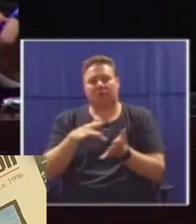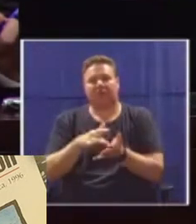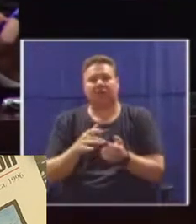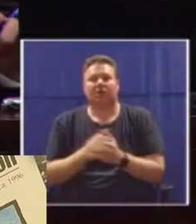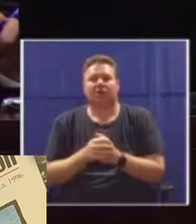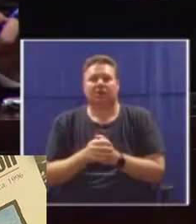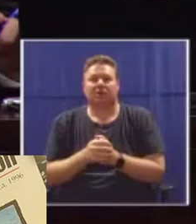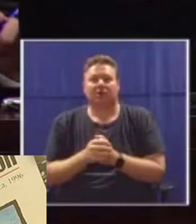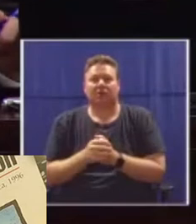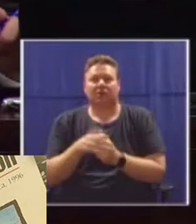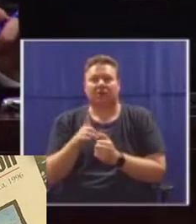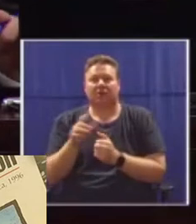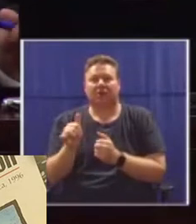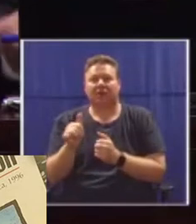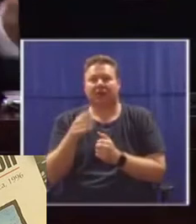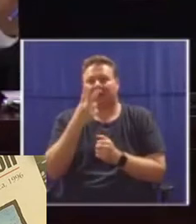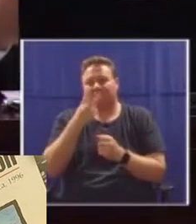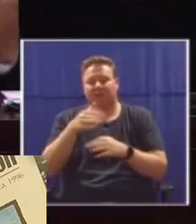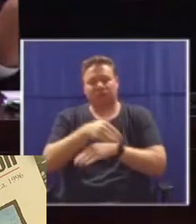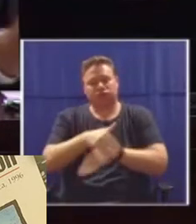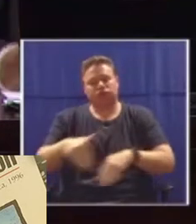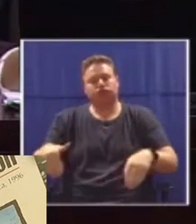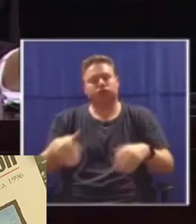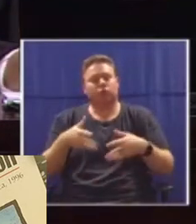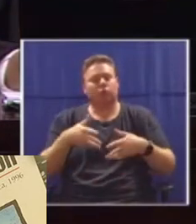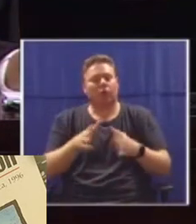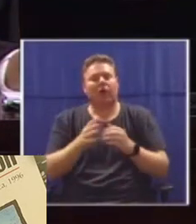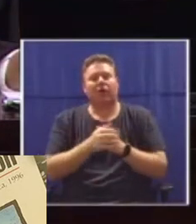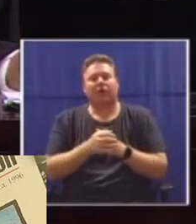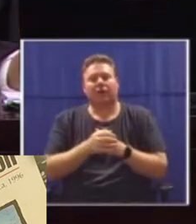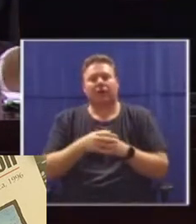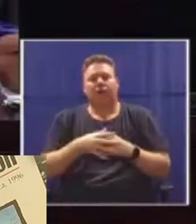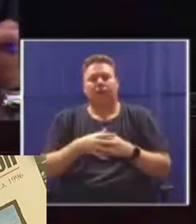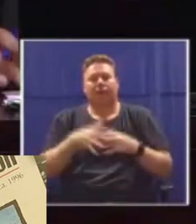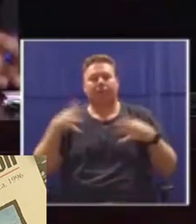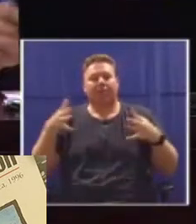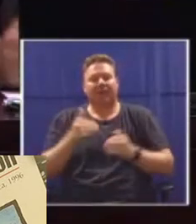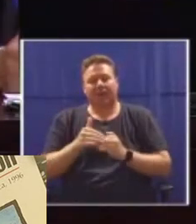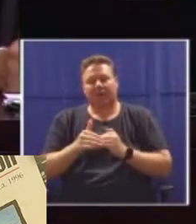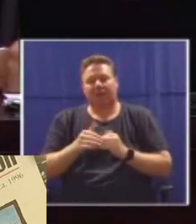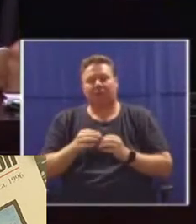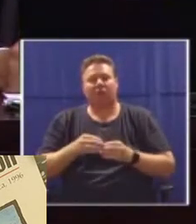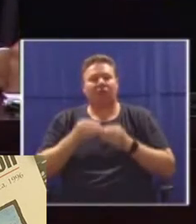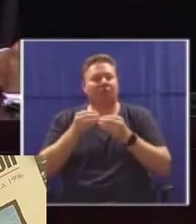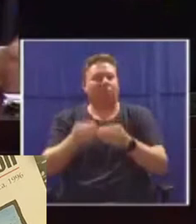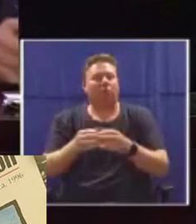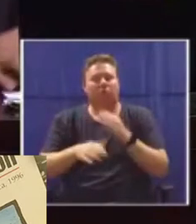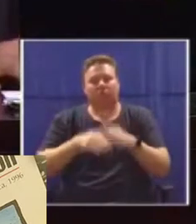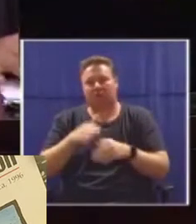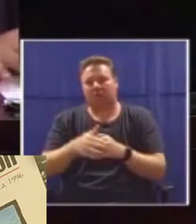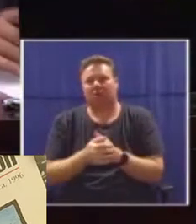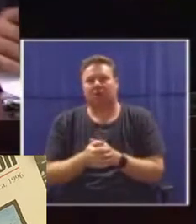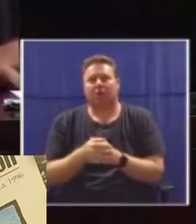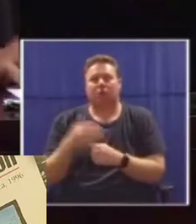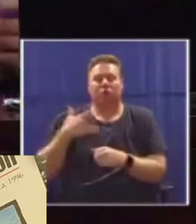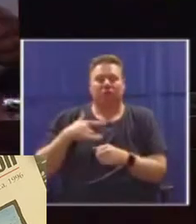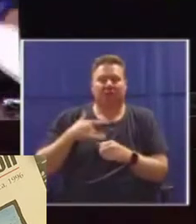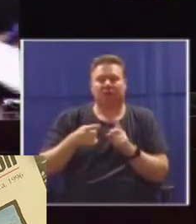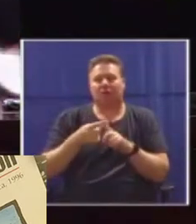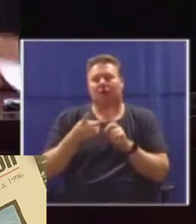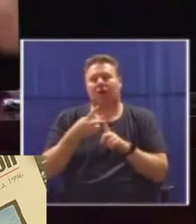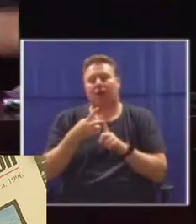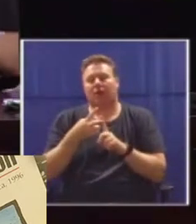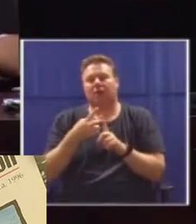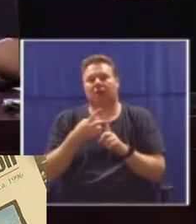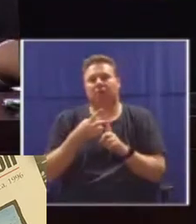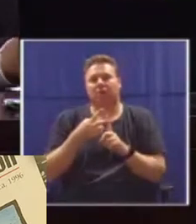substantive provision of impartiality as a major step forward, while the optional establishment of municipal and provincial